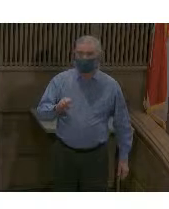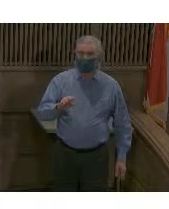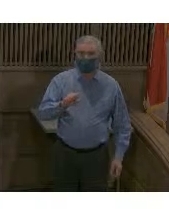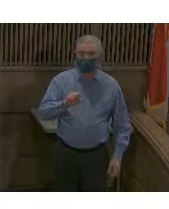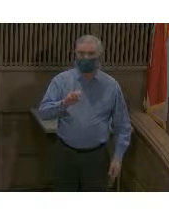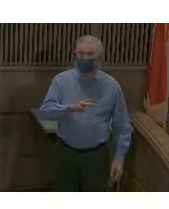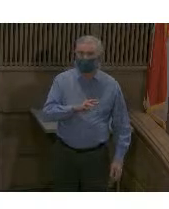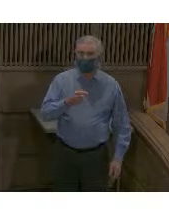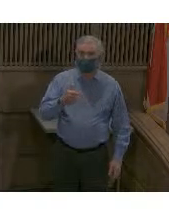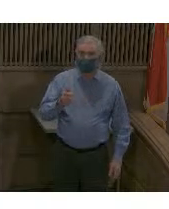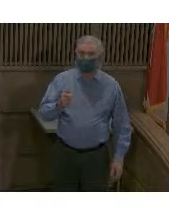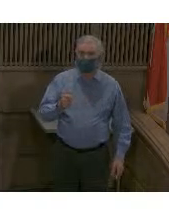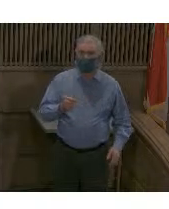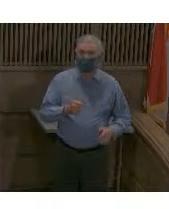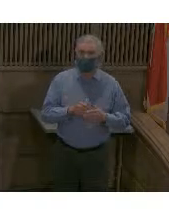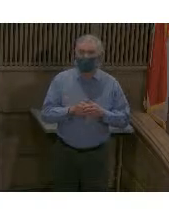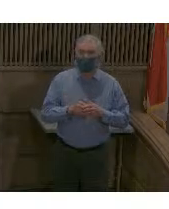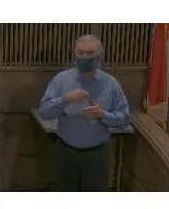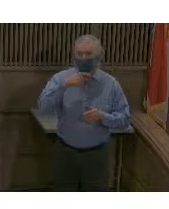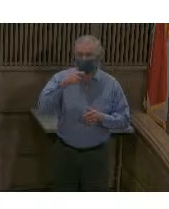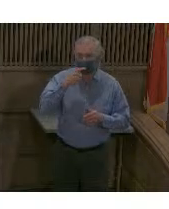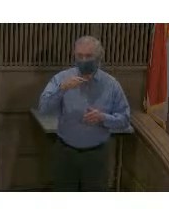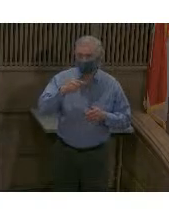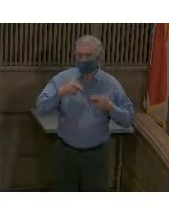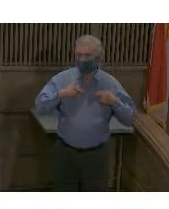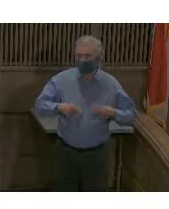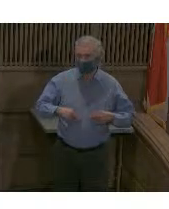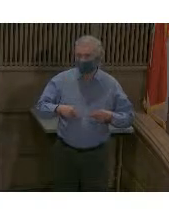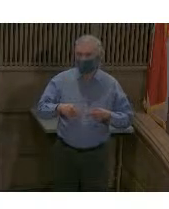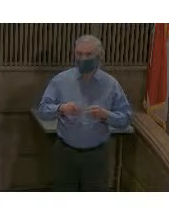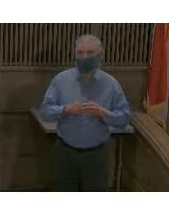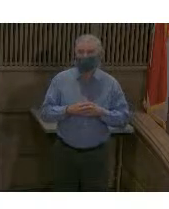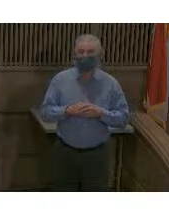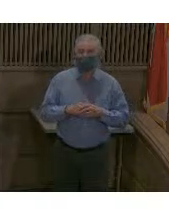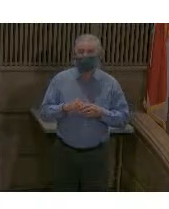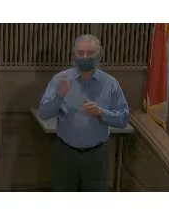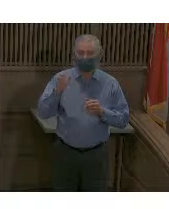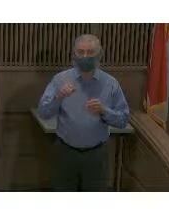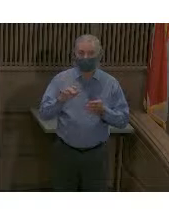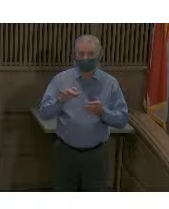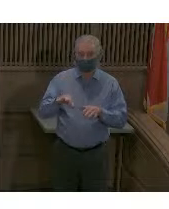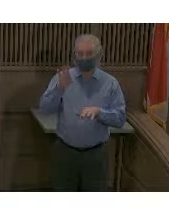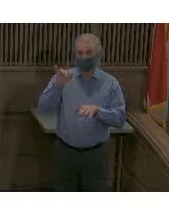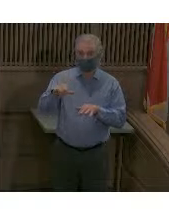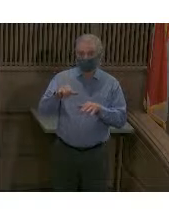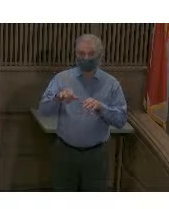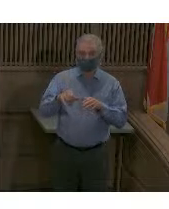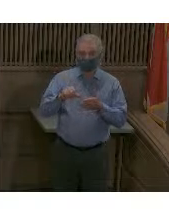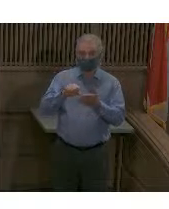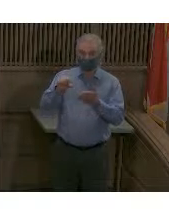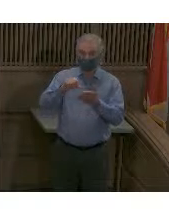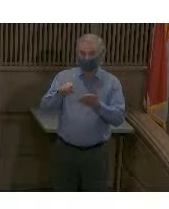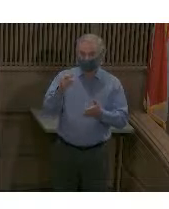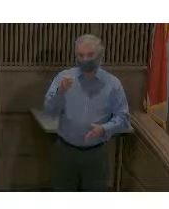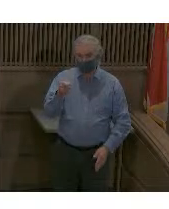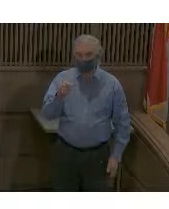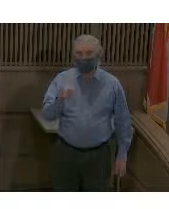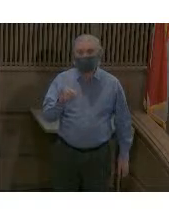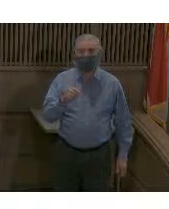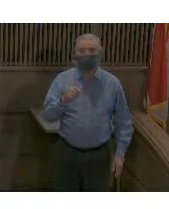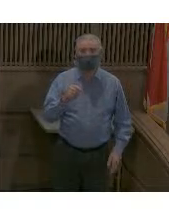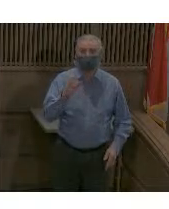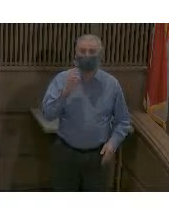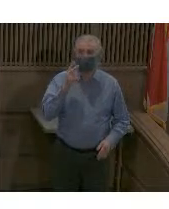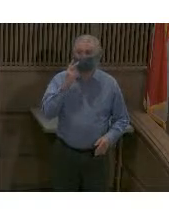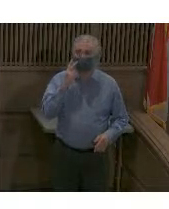southwestgeorgiapublichealth.org. You can just Google Southwest Georgia Public Health and you'll get there. And when you get to the public health page, you'll